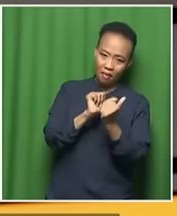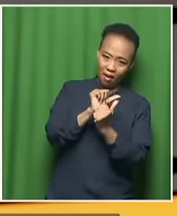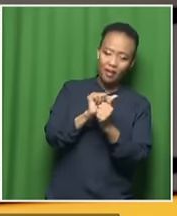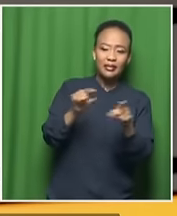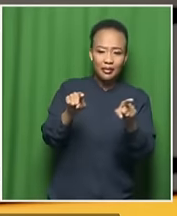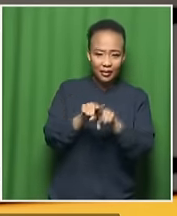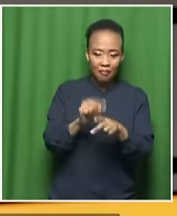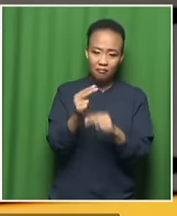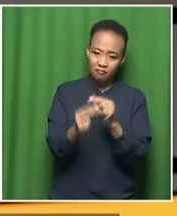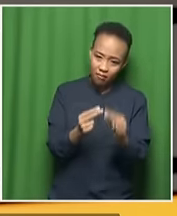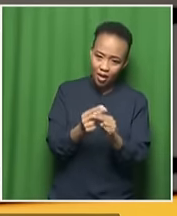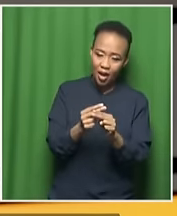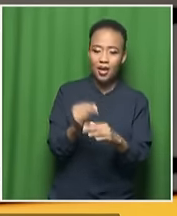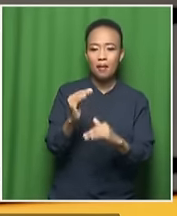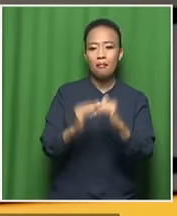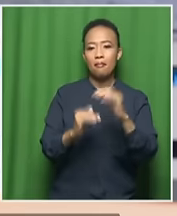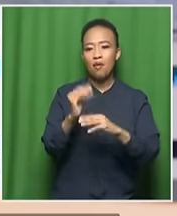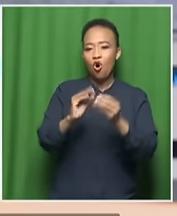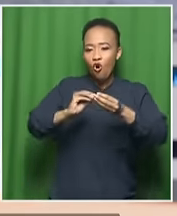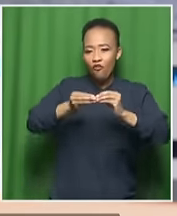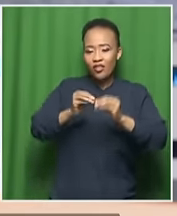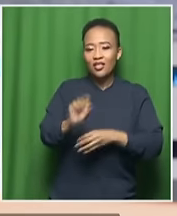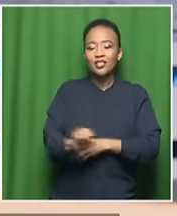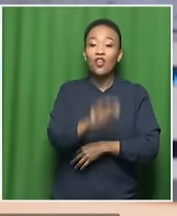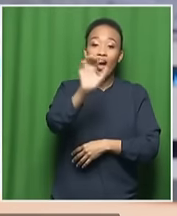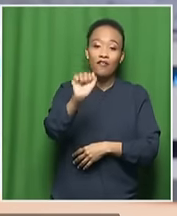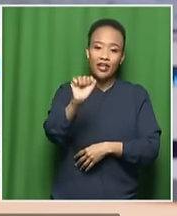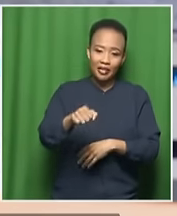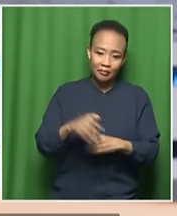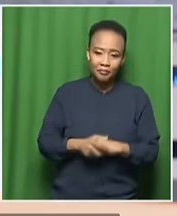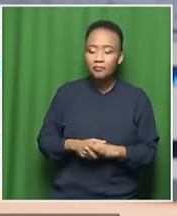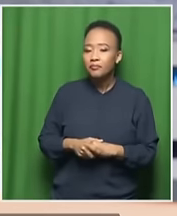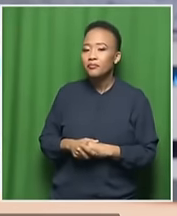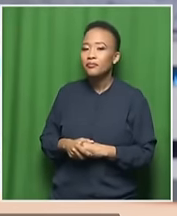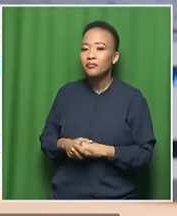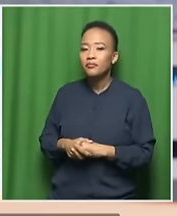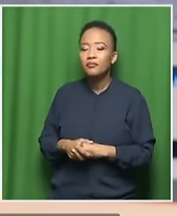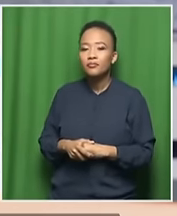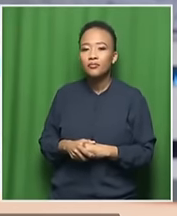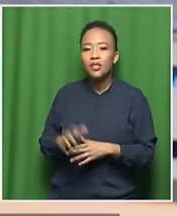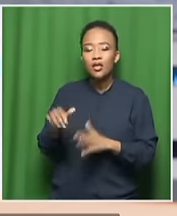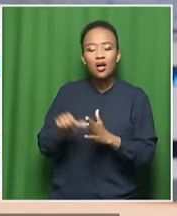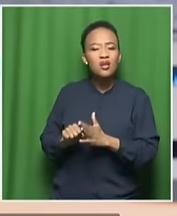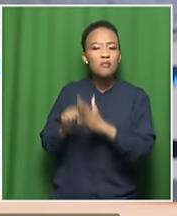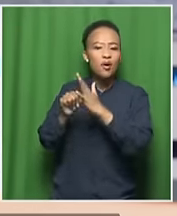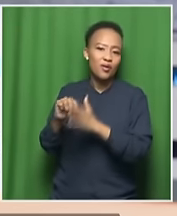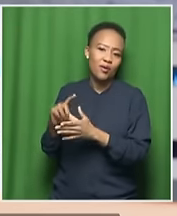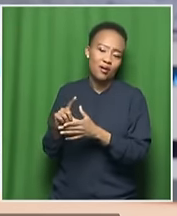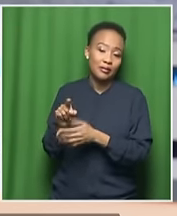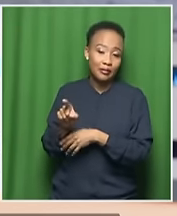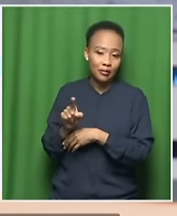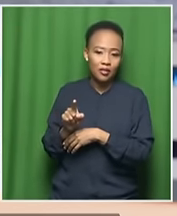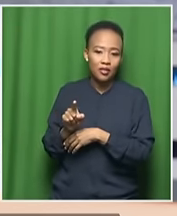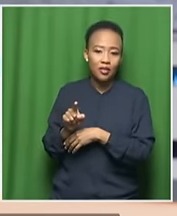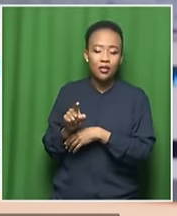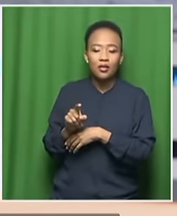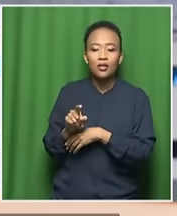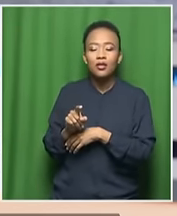South Africa. So that, of course, at the core of what you stand for, you know,